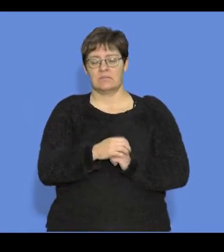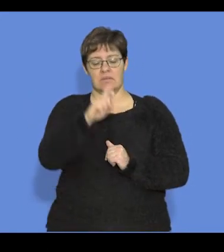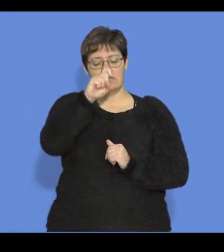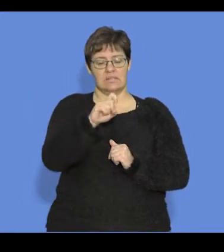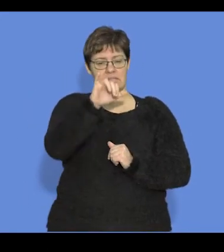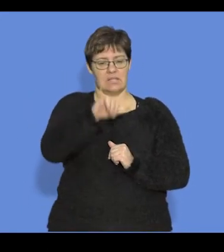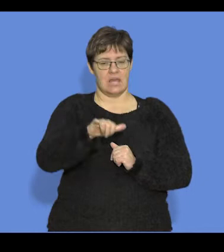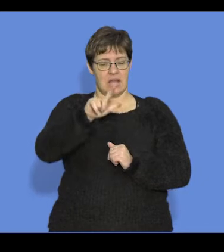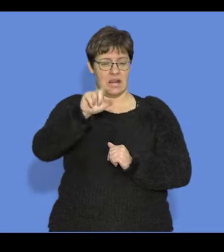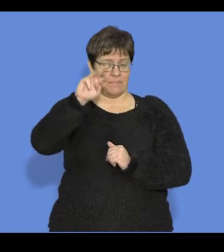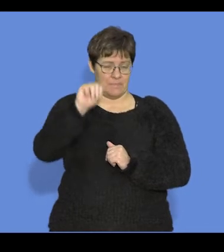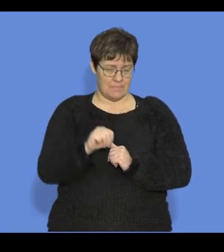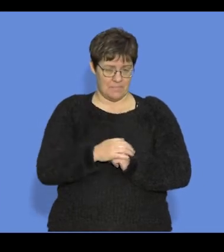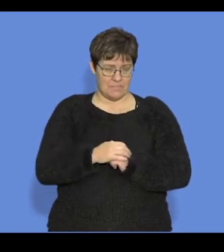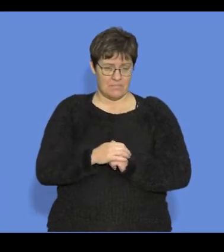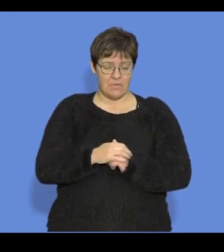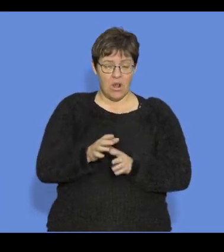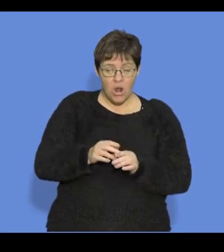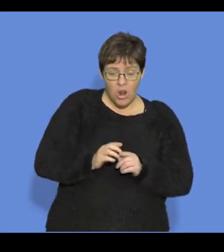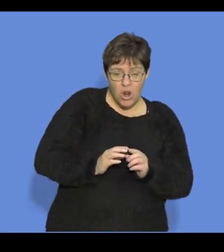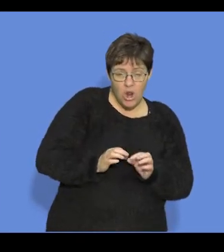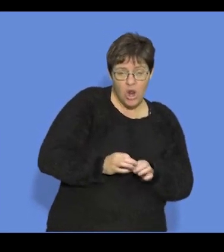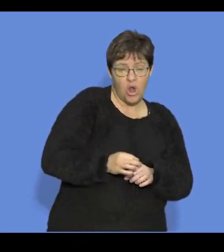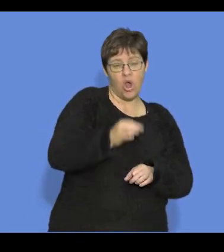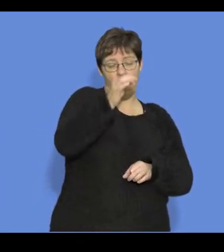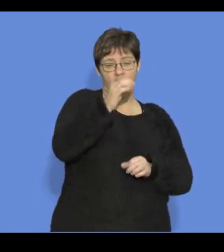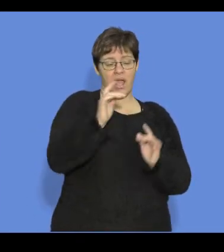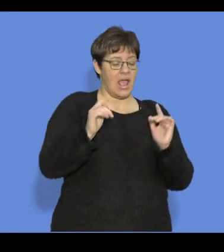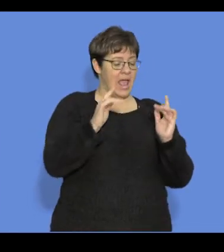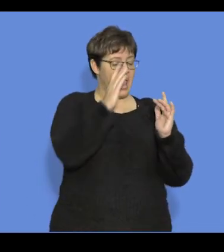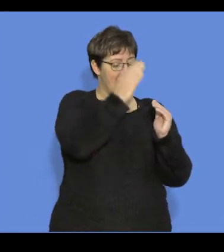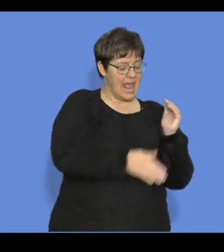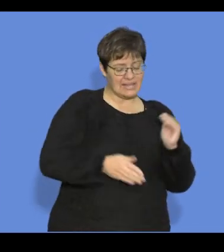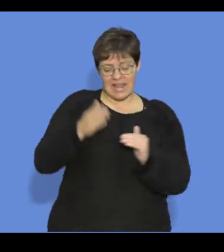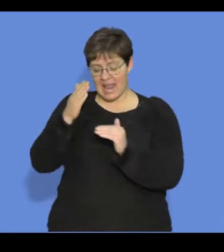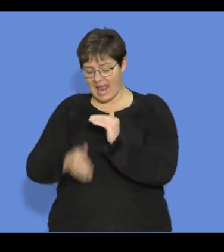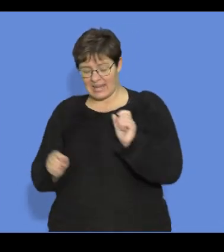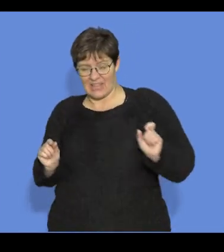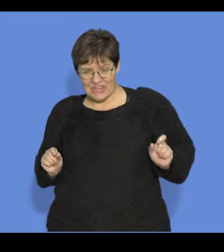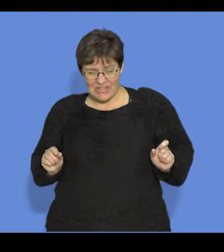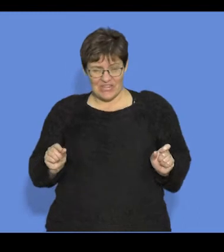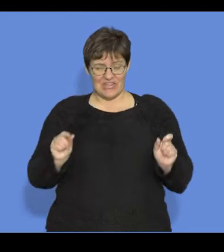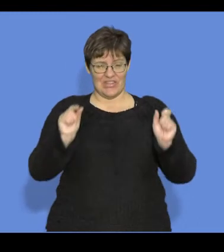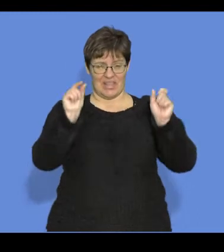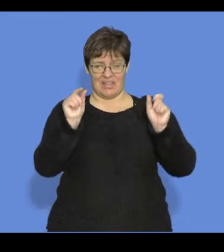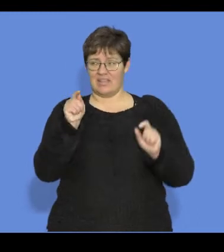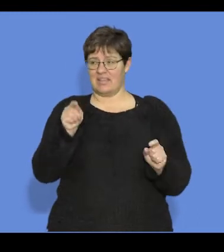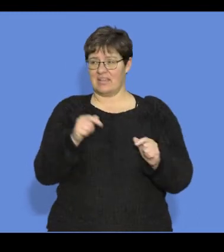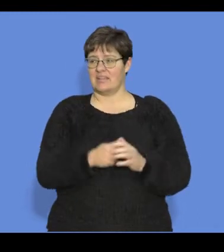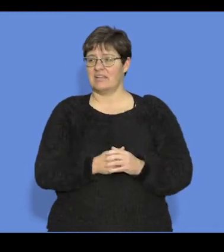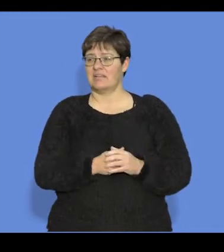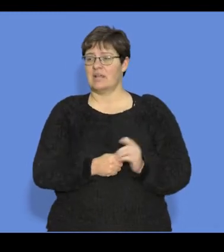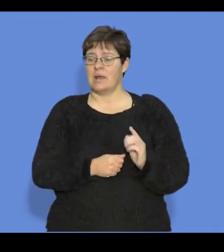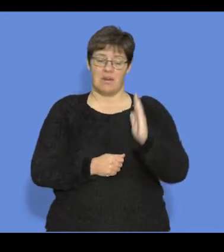xylem. Long vessels joined end to end with thickened walls, and this